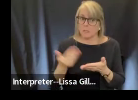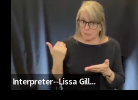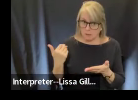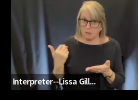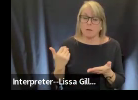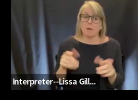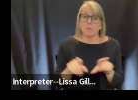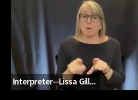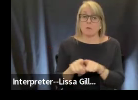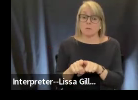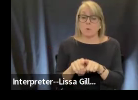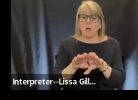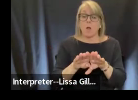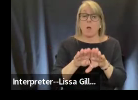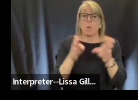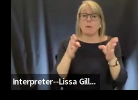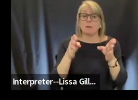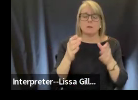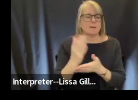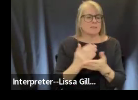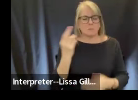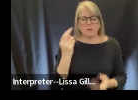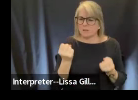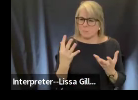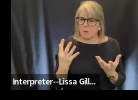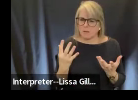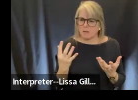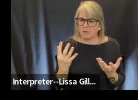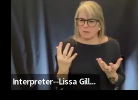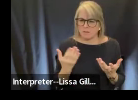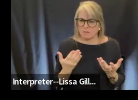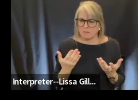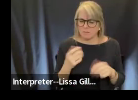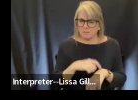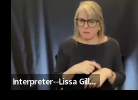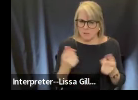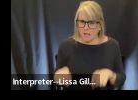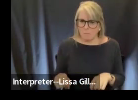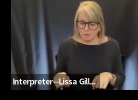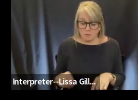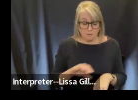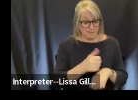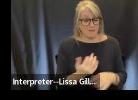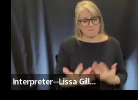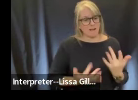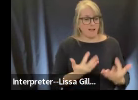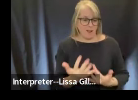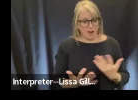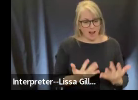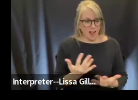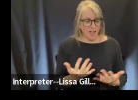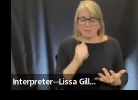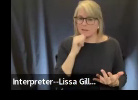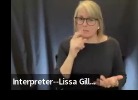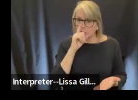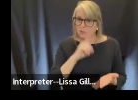ventilation is open. We've certainly been seeing, for some reason, a lot of instances of individuals starting fires in their fireplaces, but maybe not checking